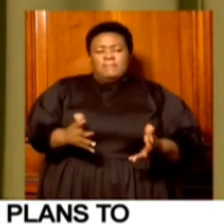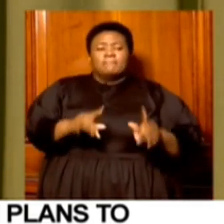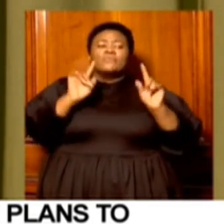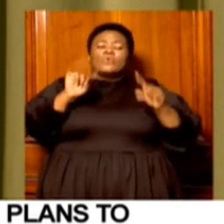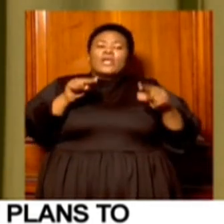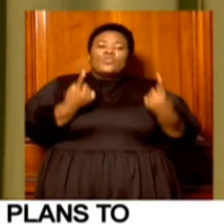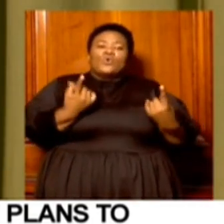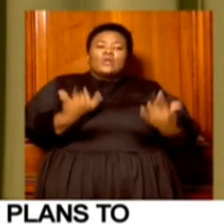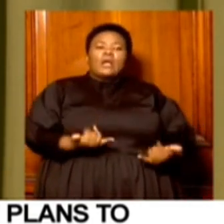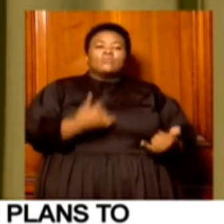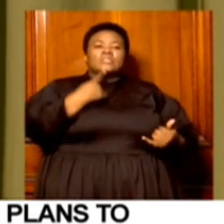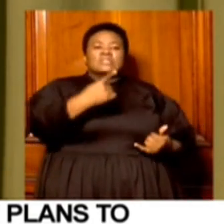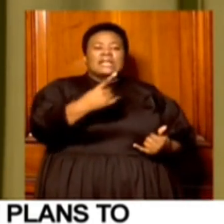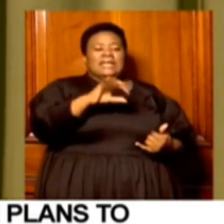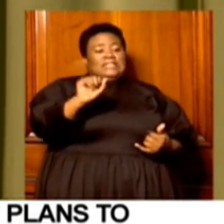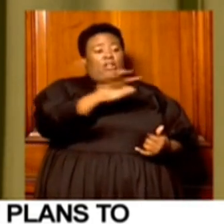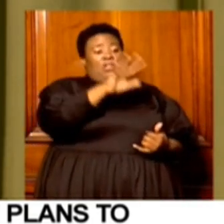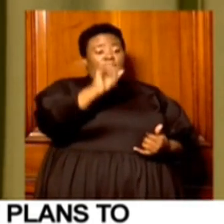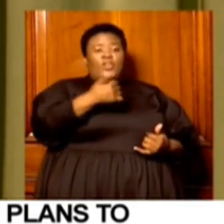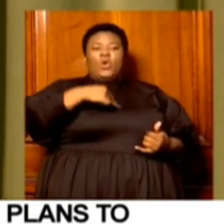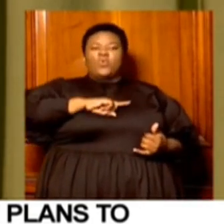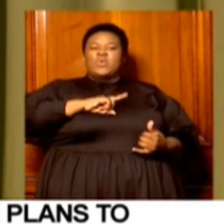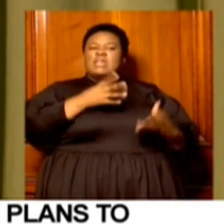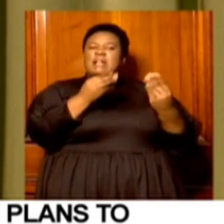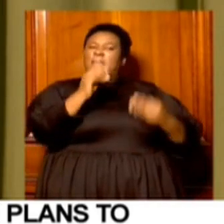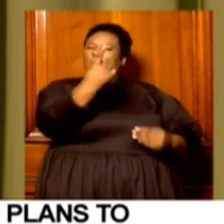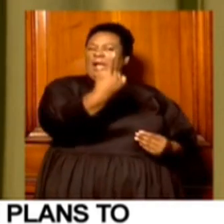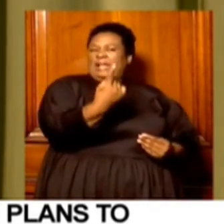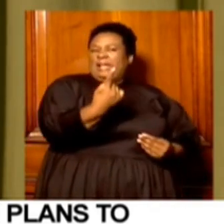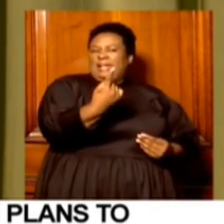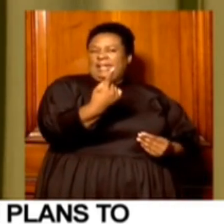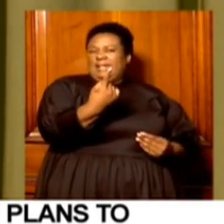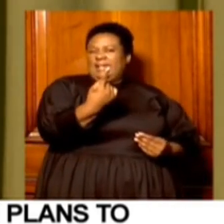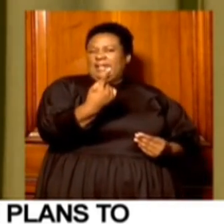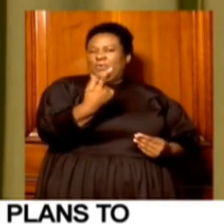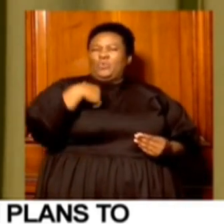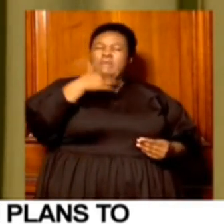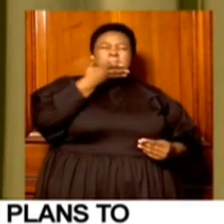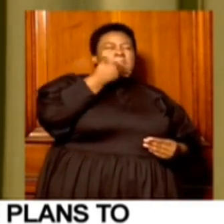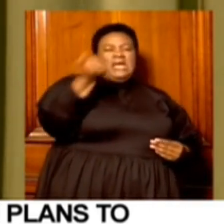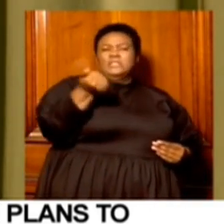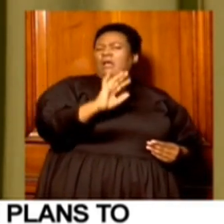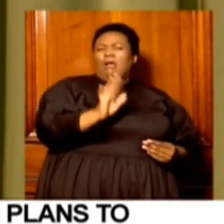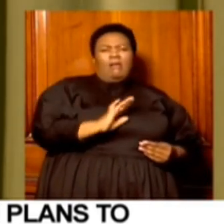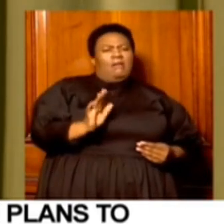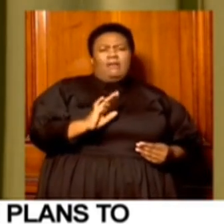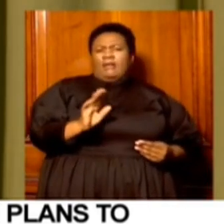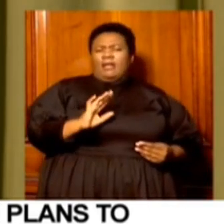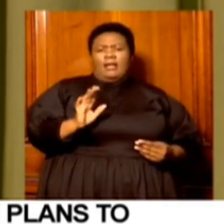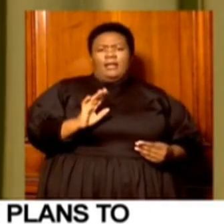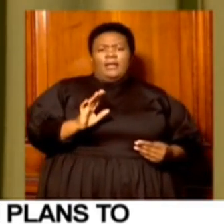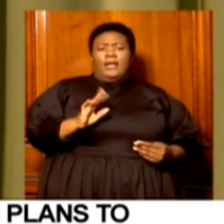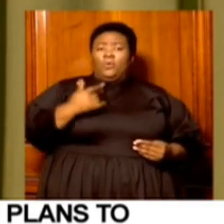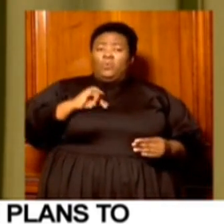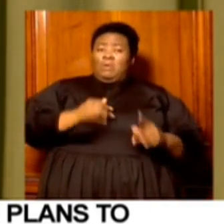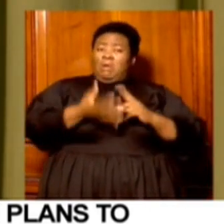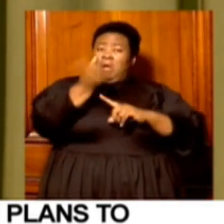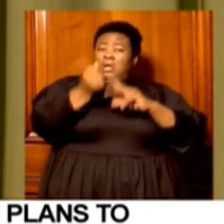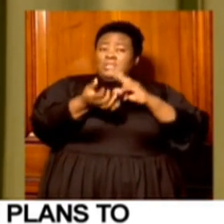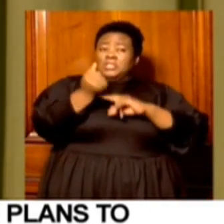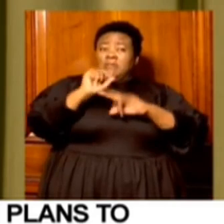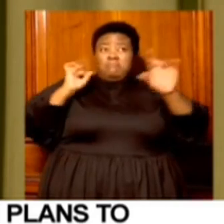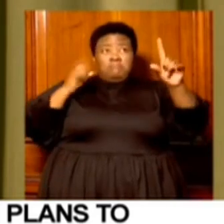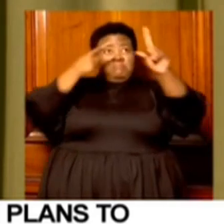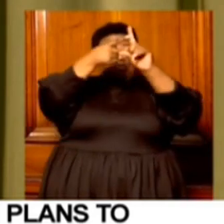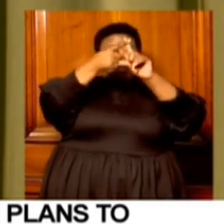transport, we are number one, or we are where we want us to be. We are nowhere, anywhere close to where we